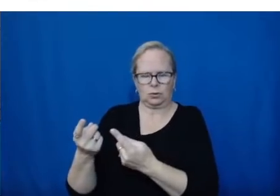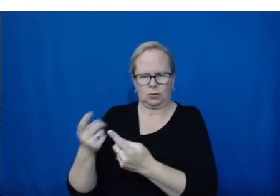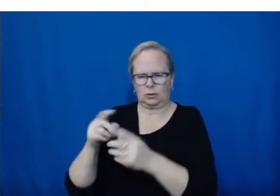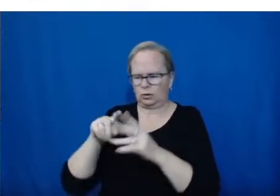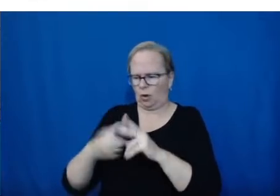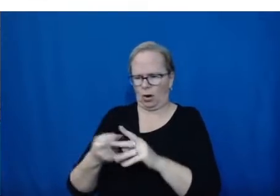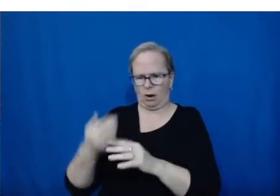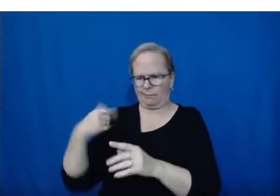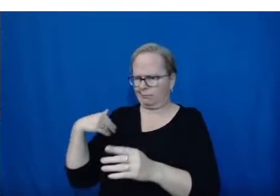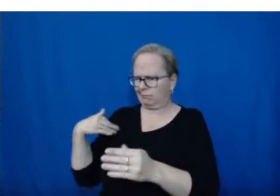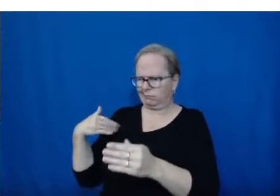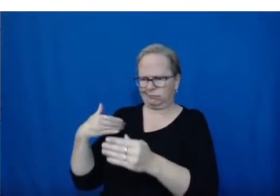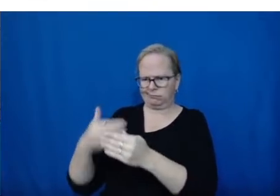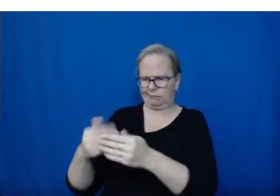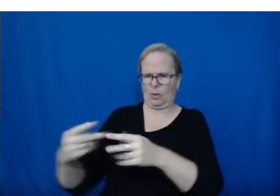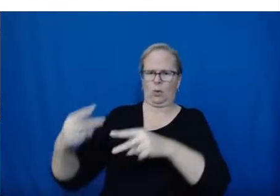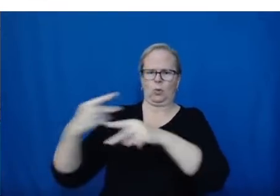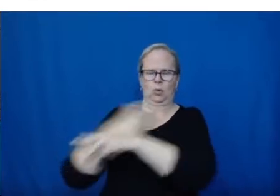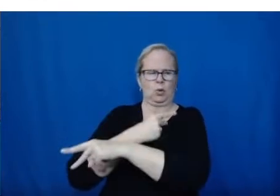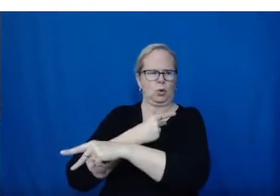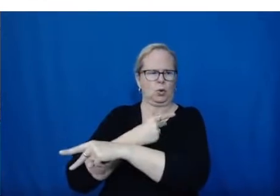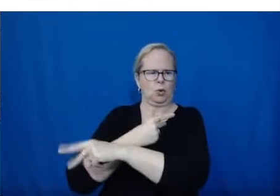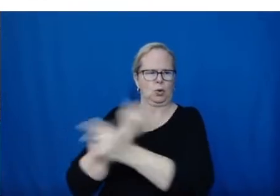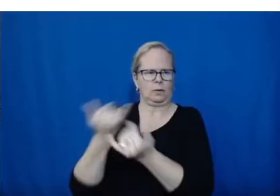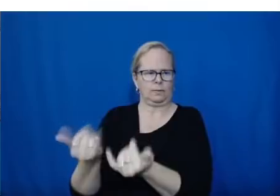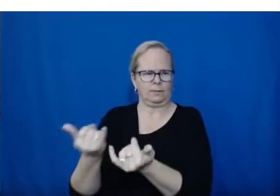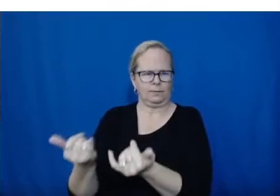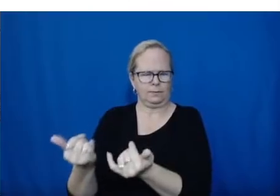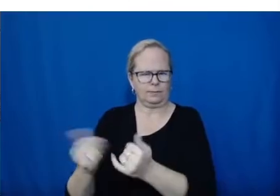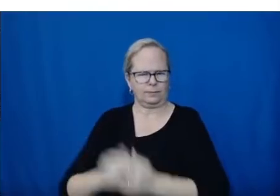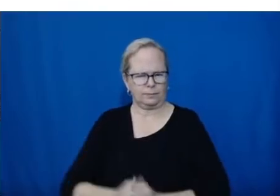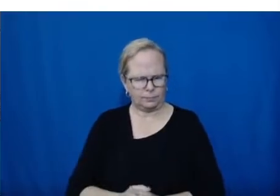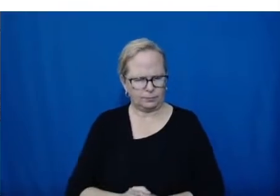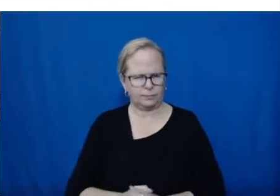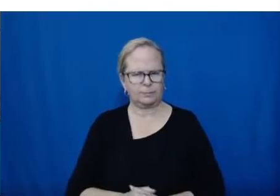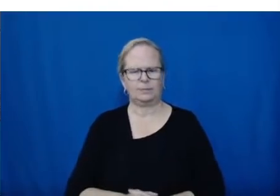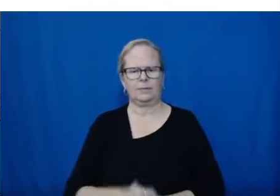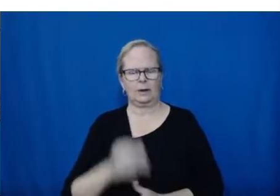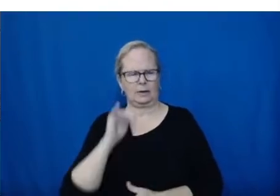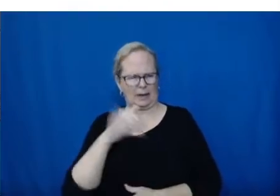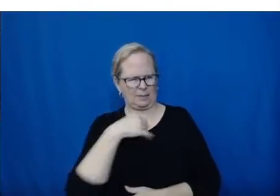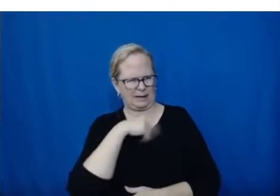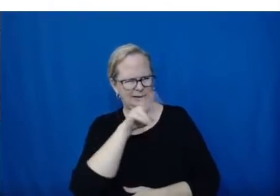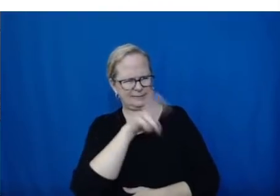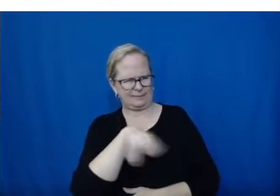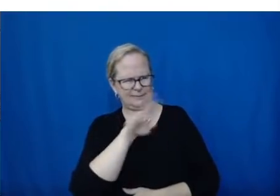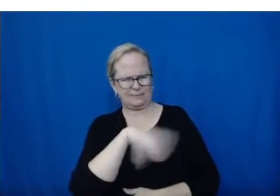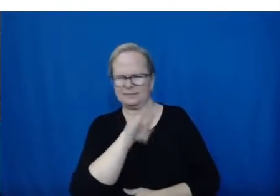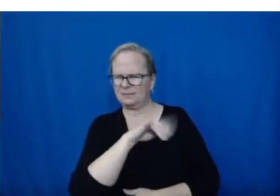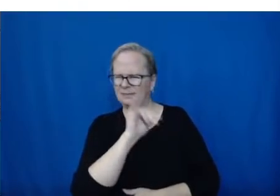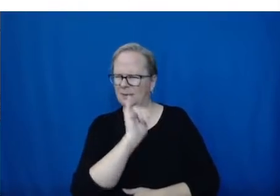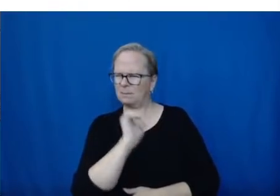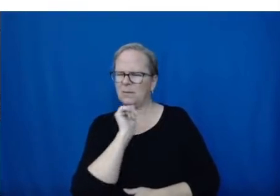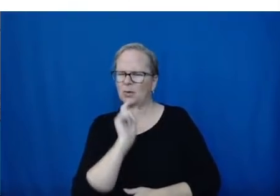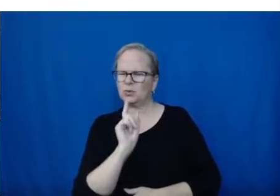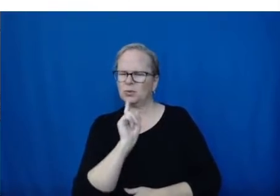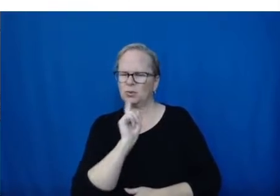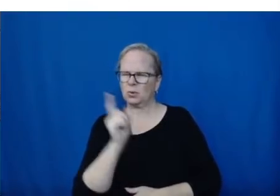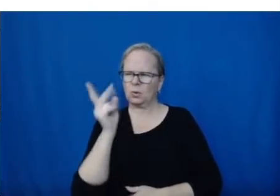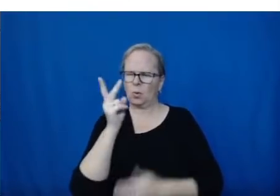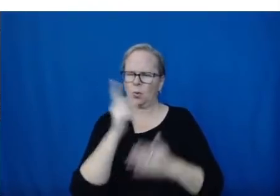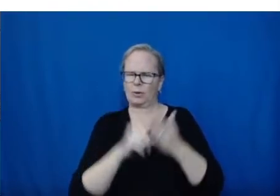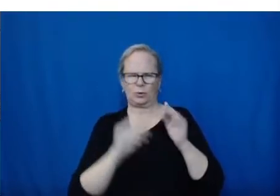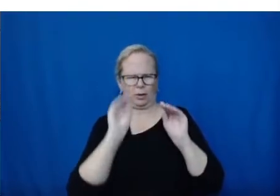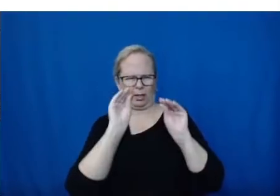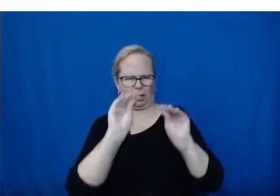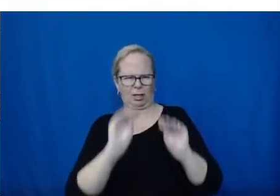of the 4th wave happening over the weekend. So I don't think either the central or the north zones